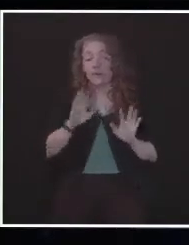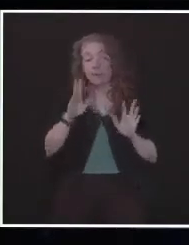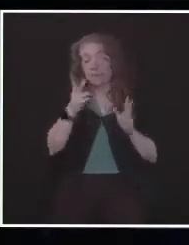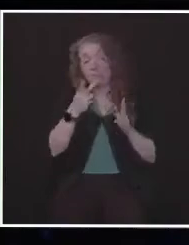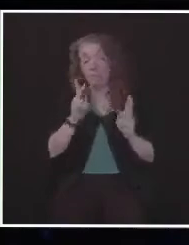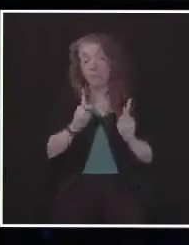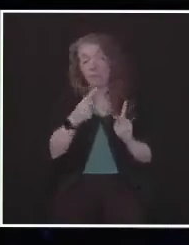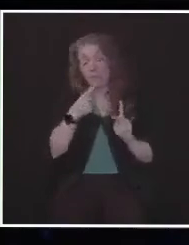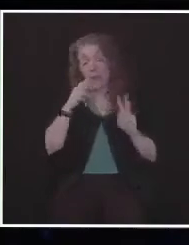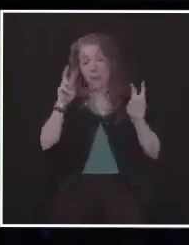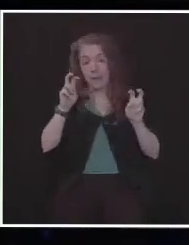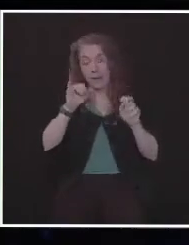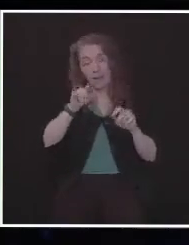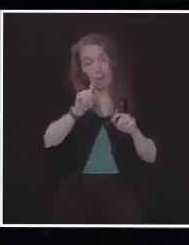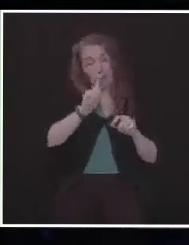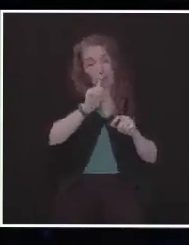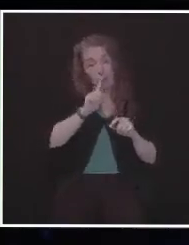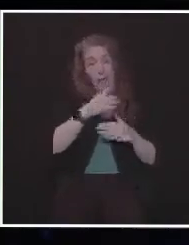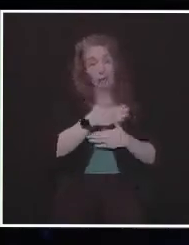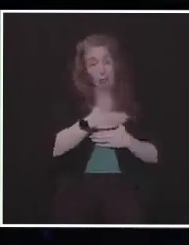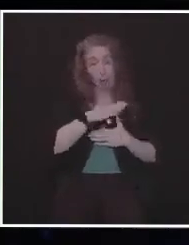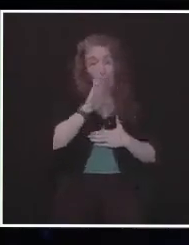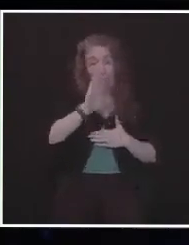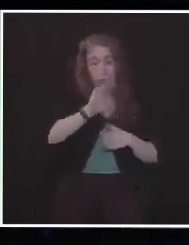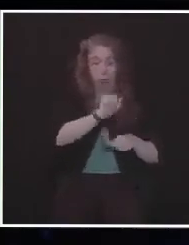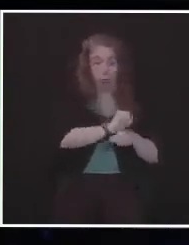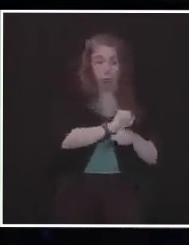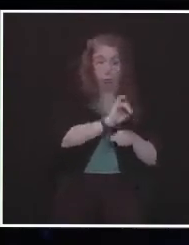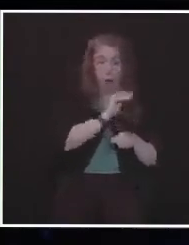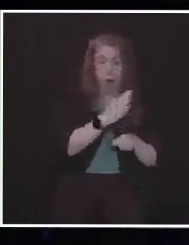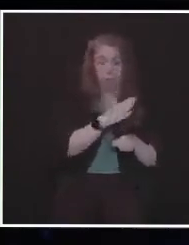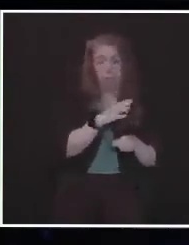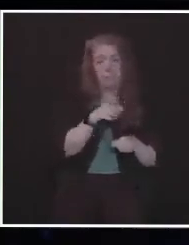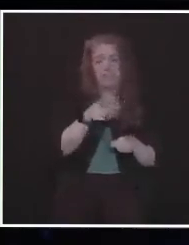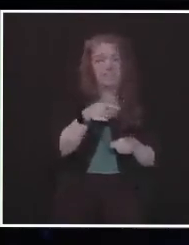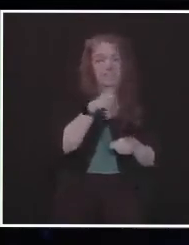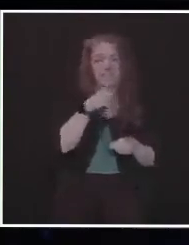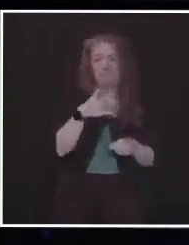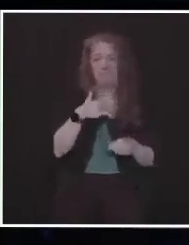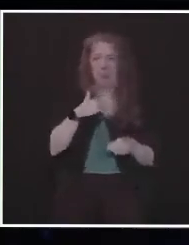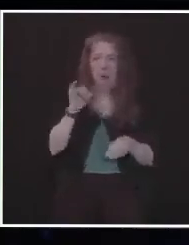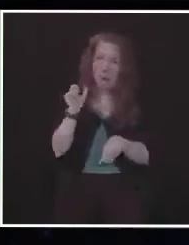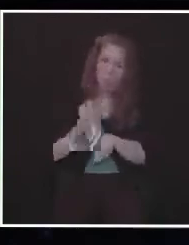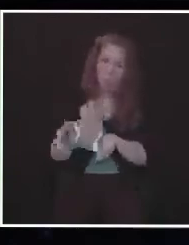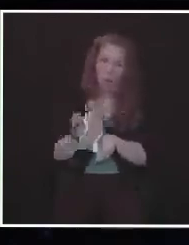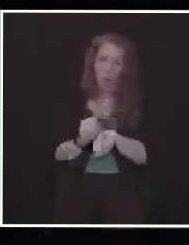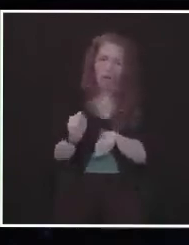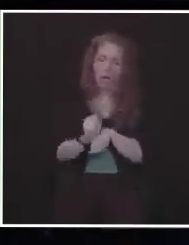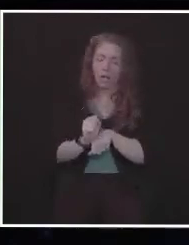work. And I think that's very applicable to the people of NASA.